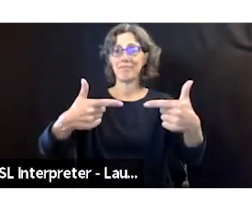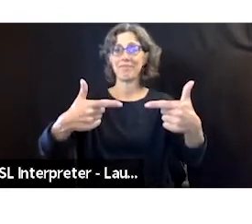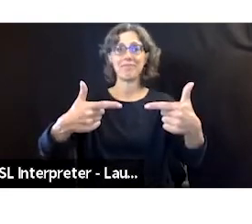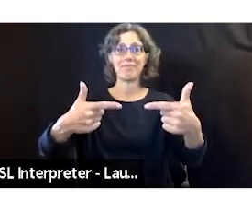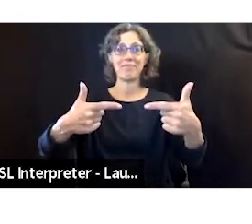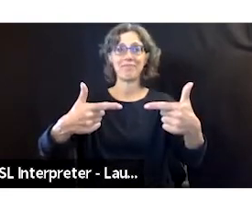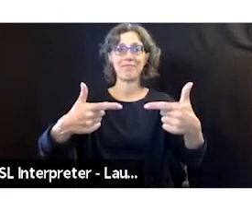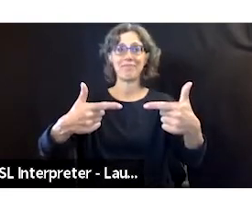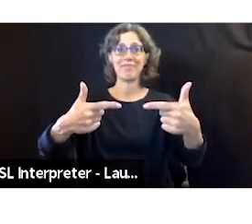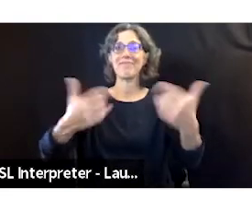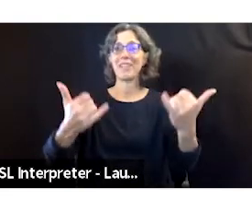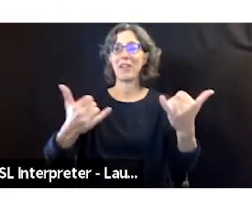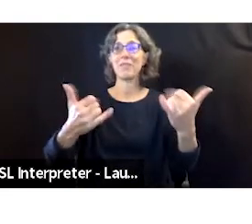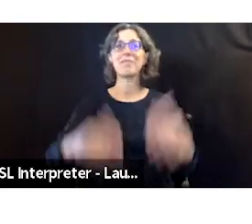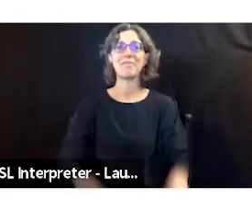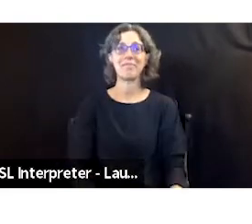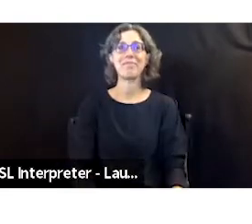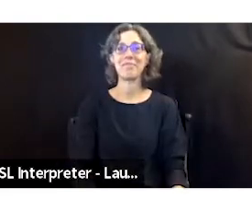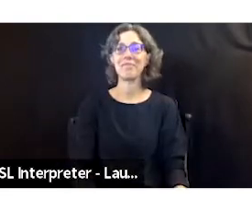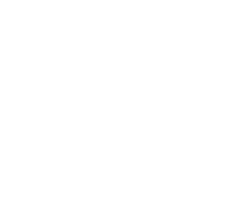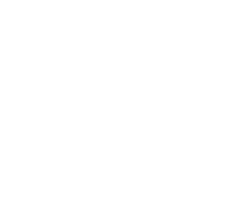I should have said Rebecca speaking here, sorry.